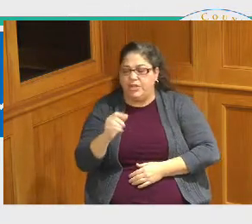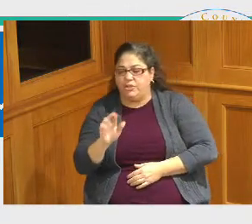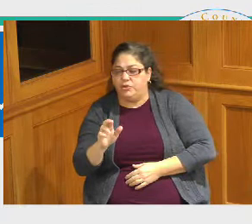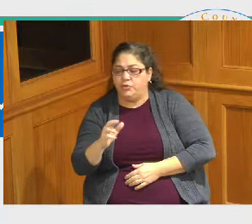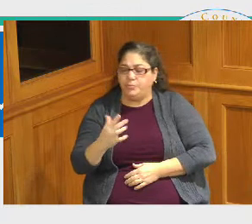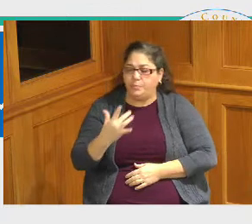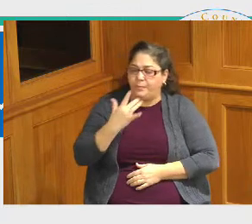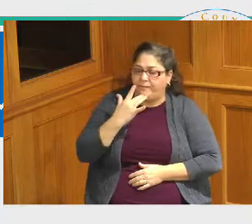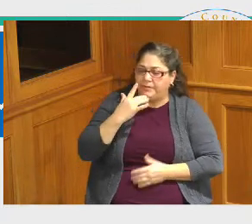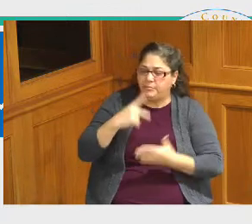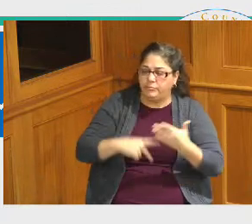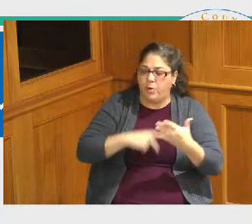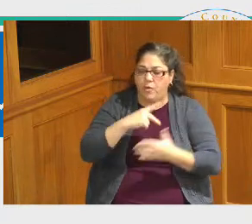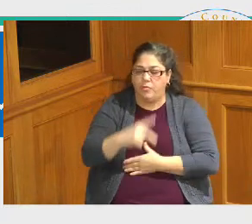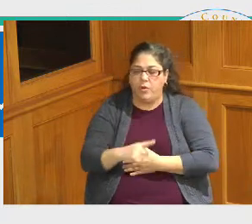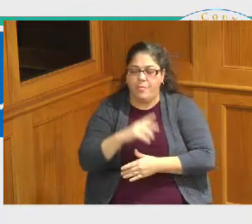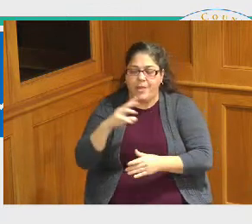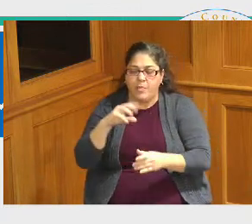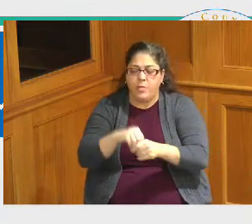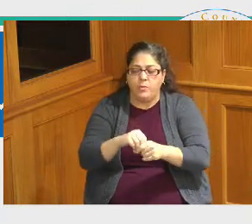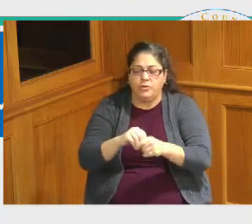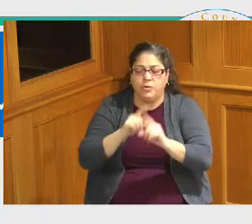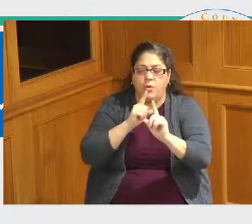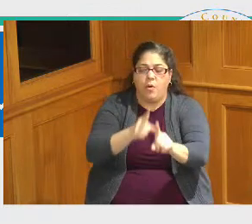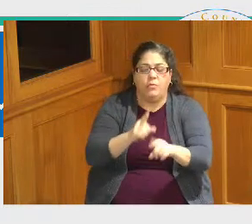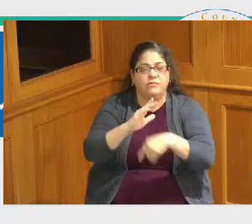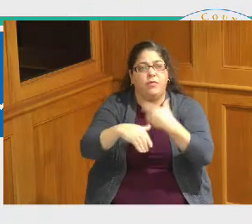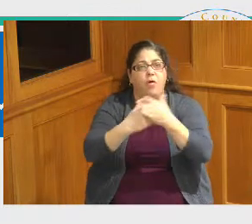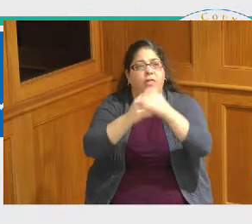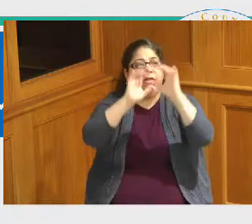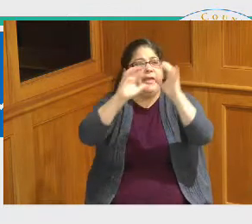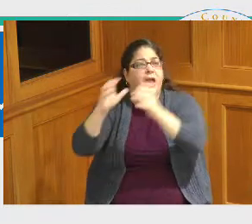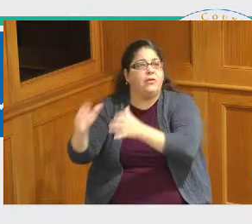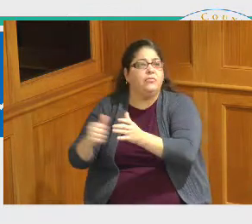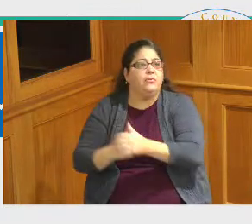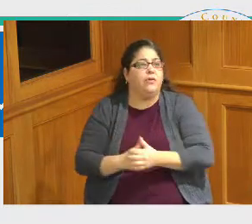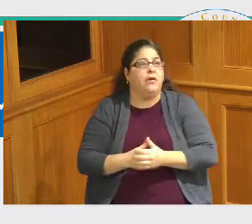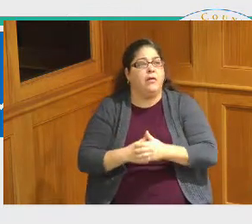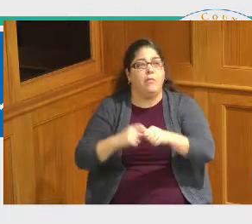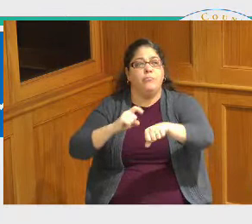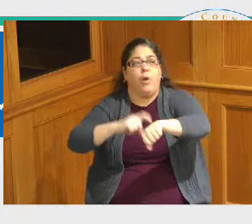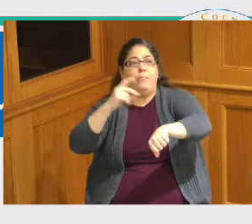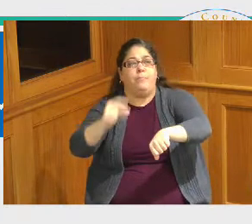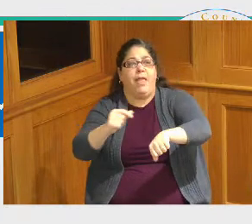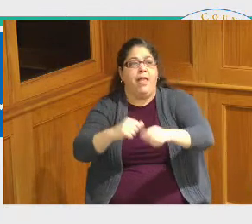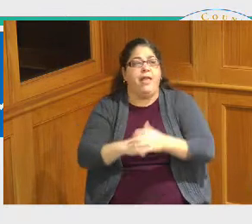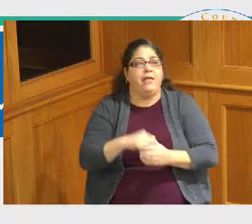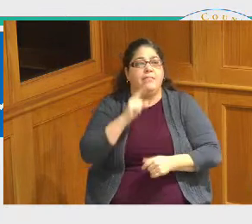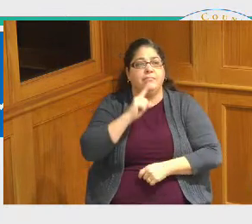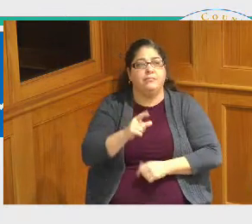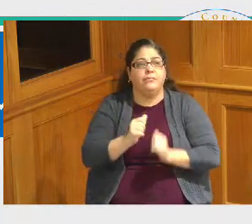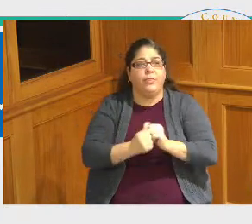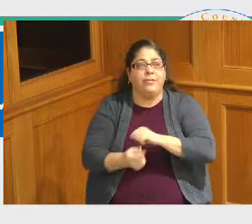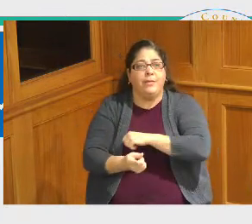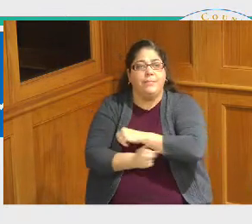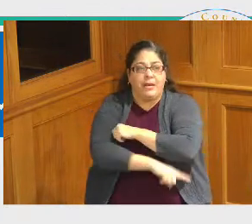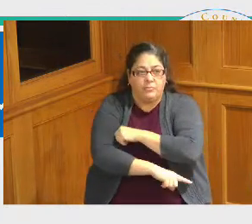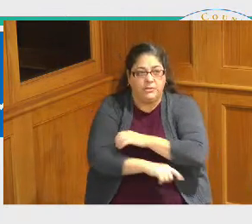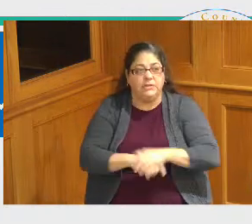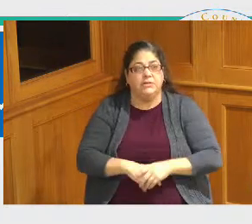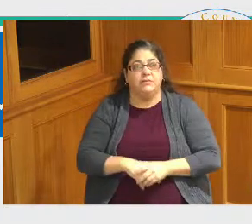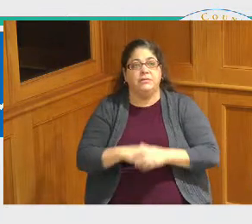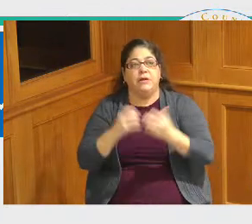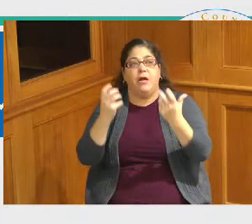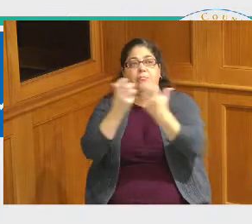programs, inclusion goals in all categories, prompt pay with penalties, opportunities to match